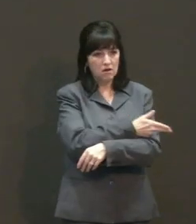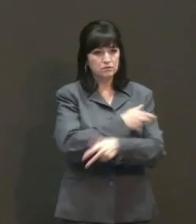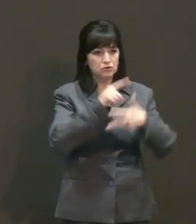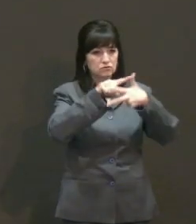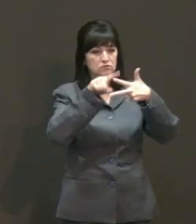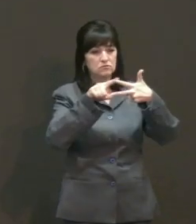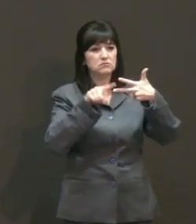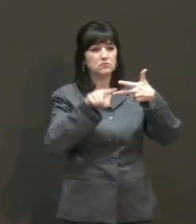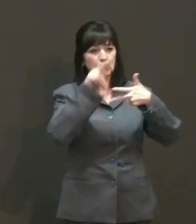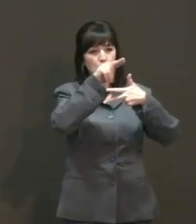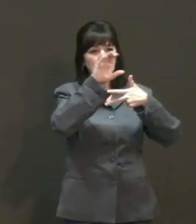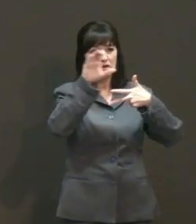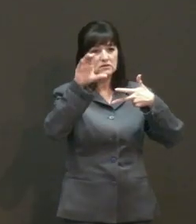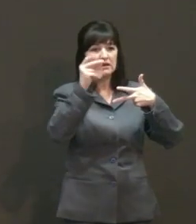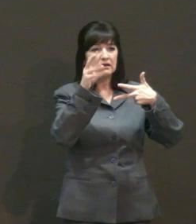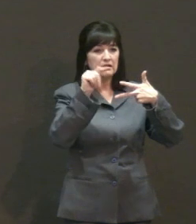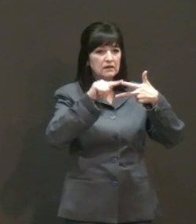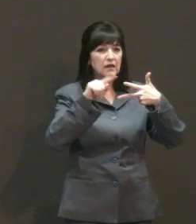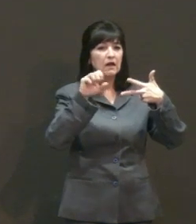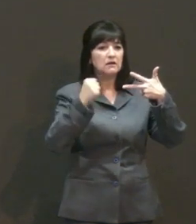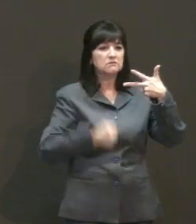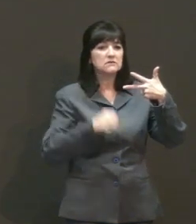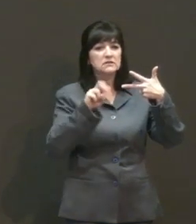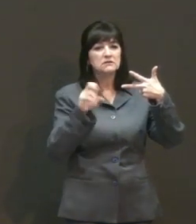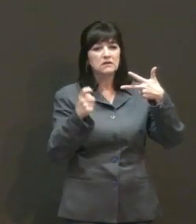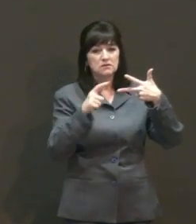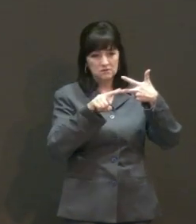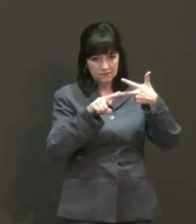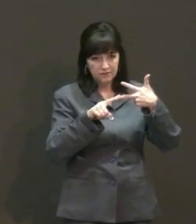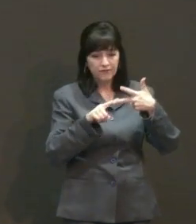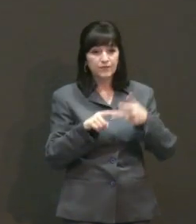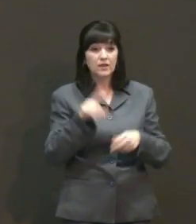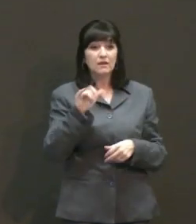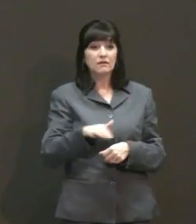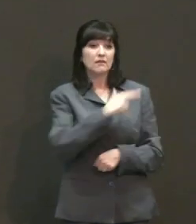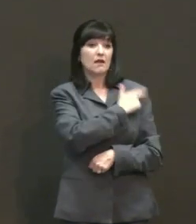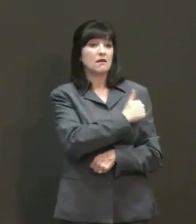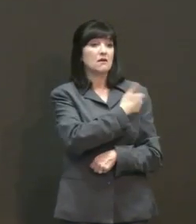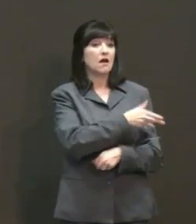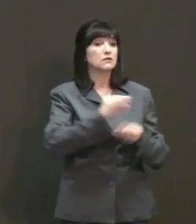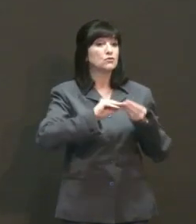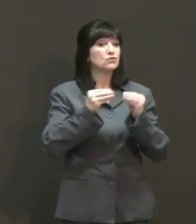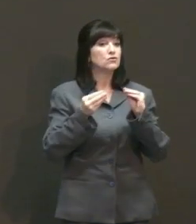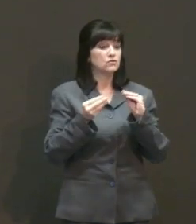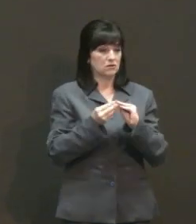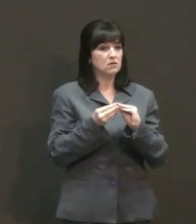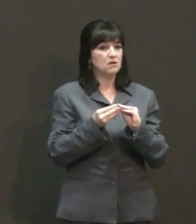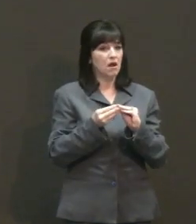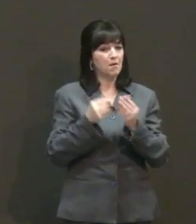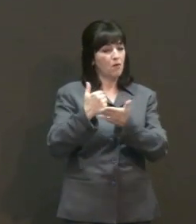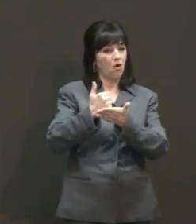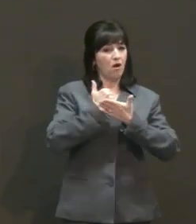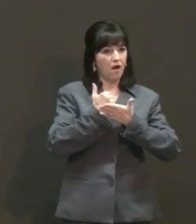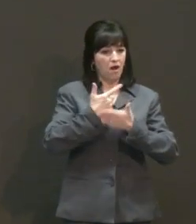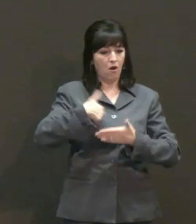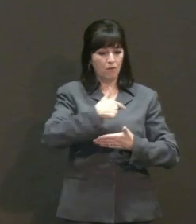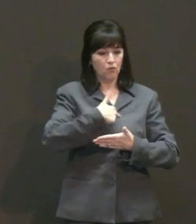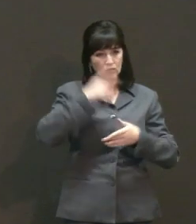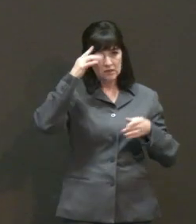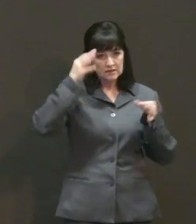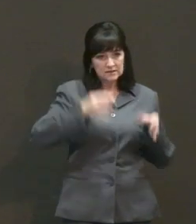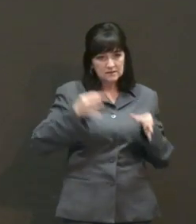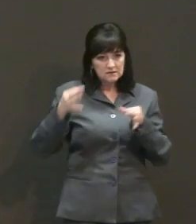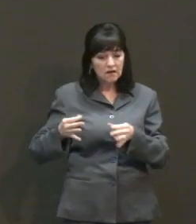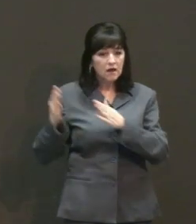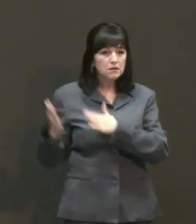continue to use these numbers, particularly that hospitalization rate, to make our decisions in terms of standing up